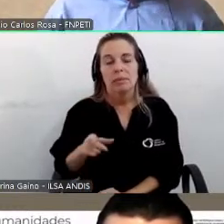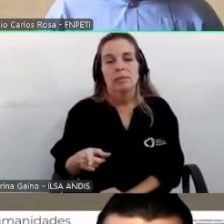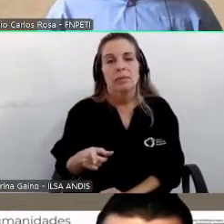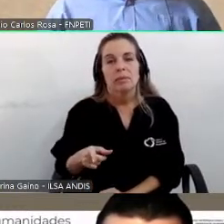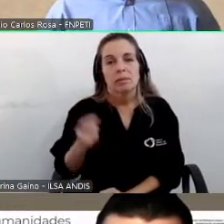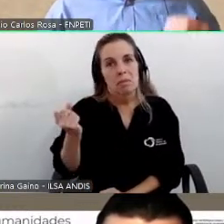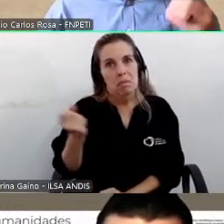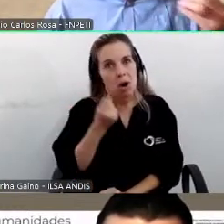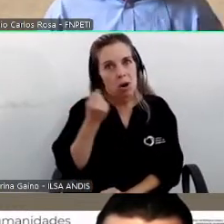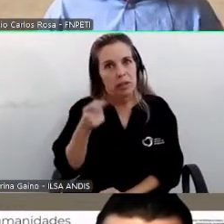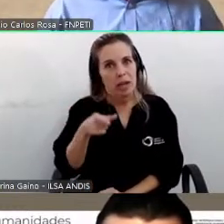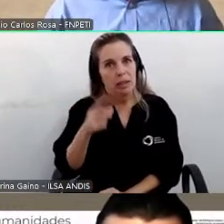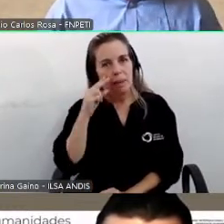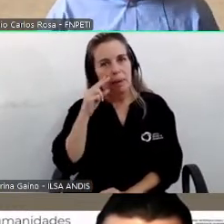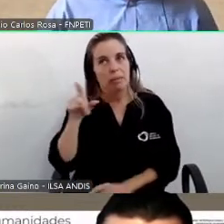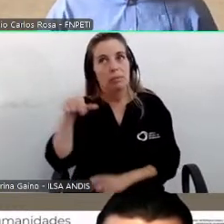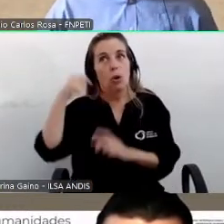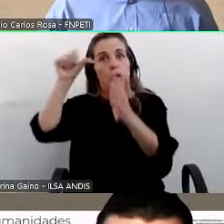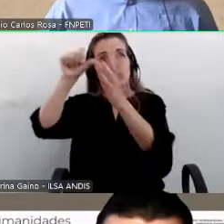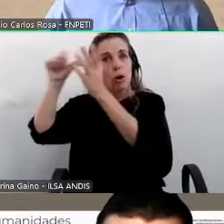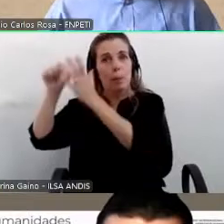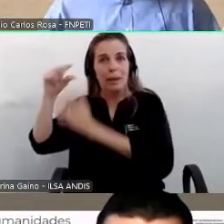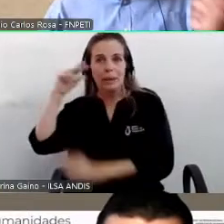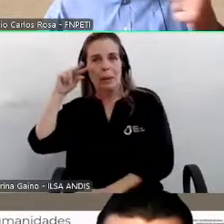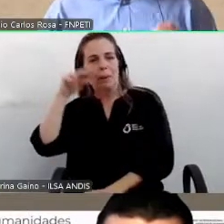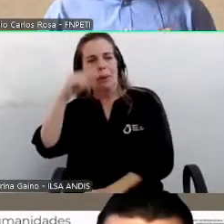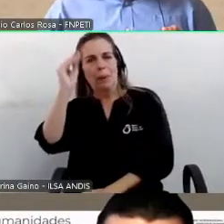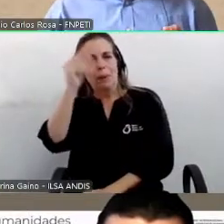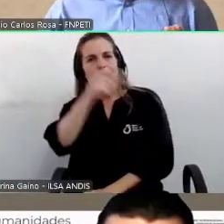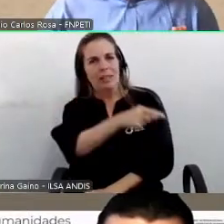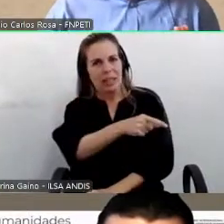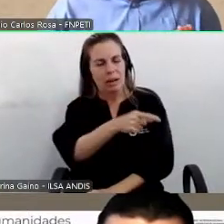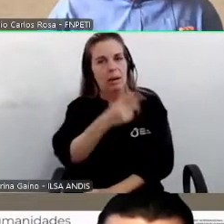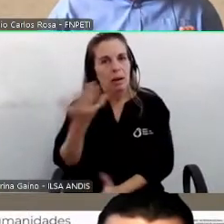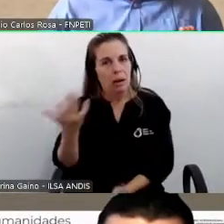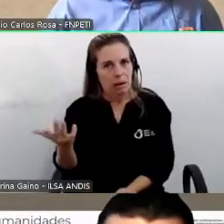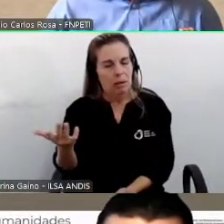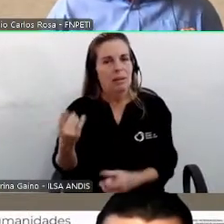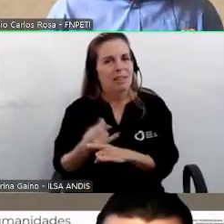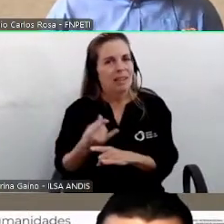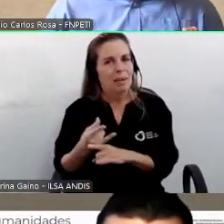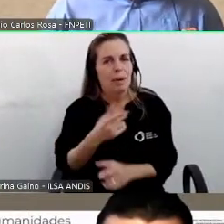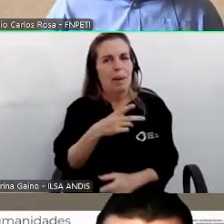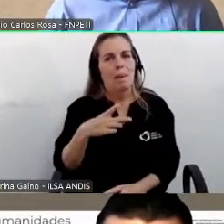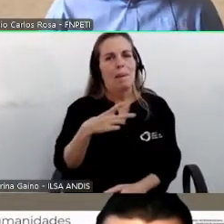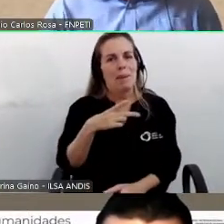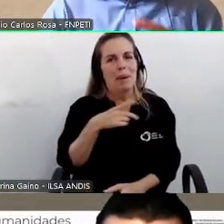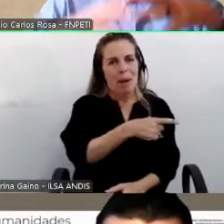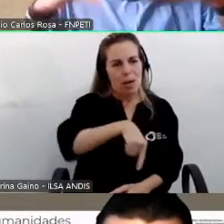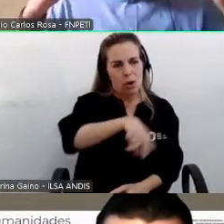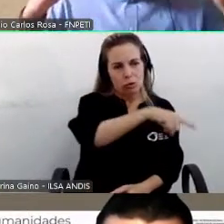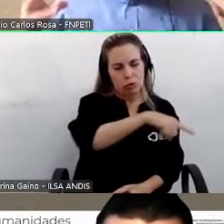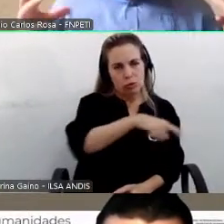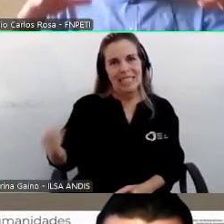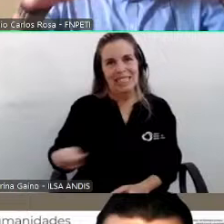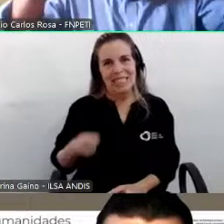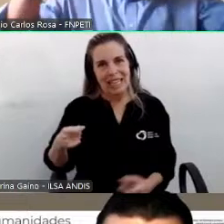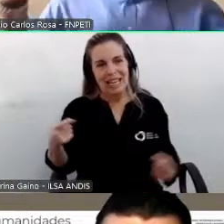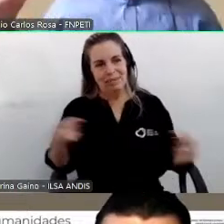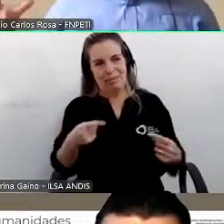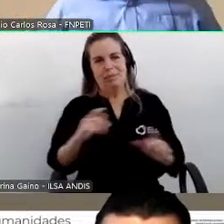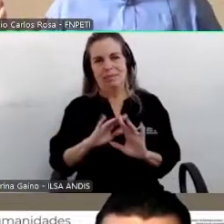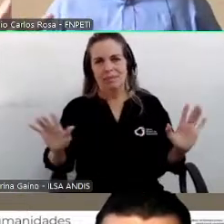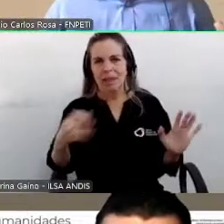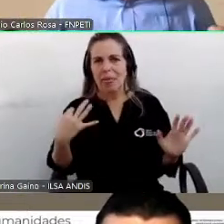is important to enhance the capacity for dialogue with the private sector on human rights due